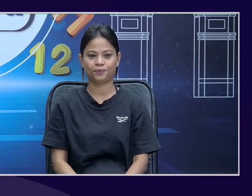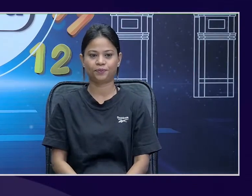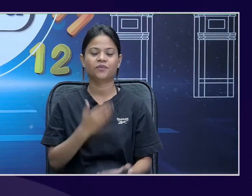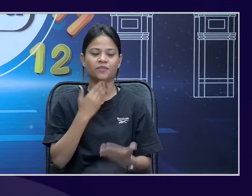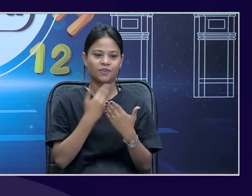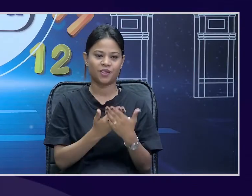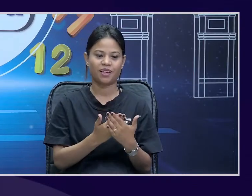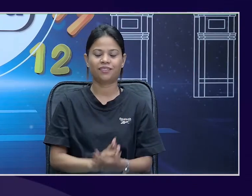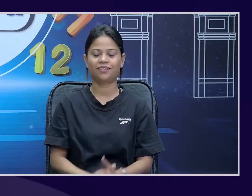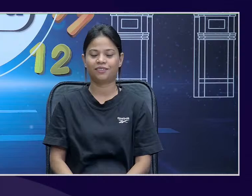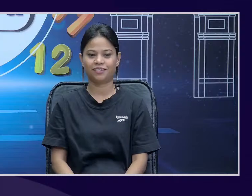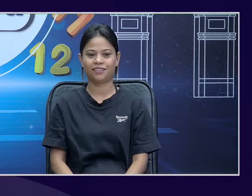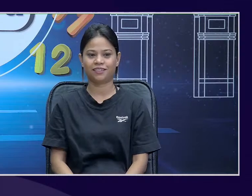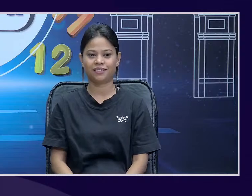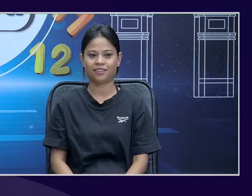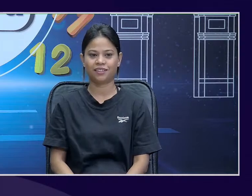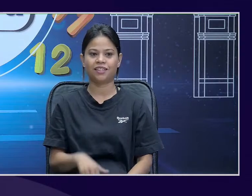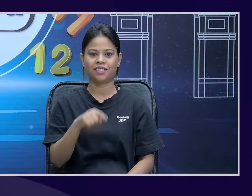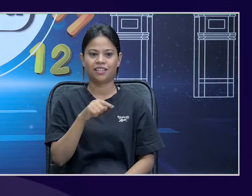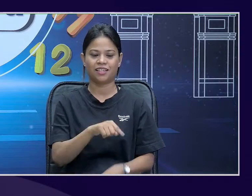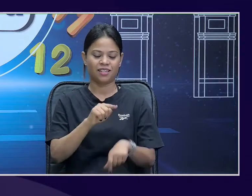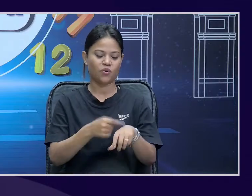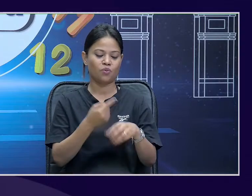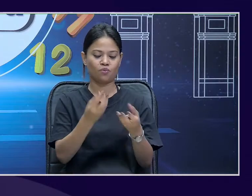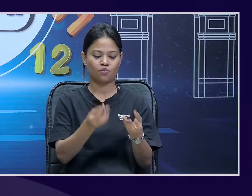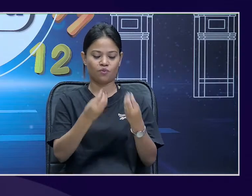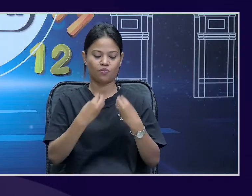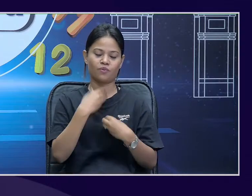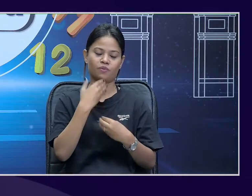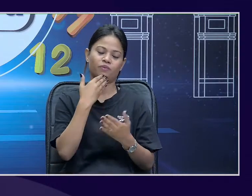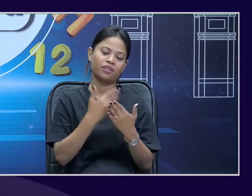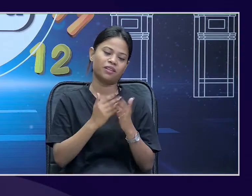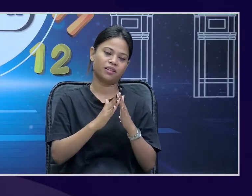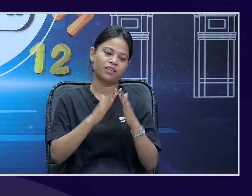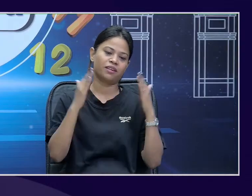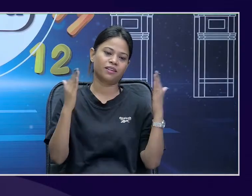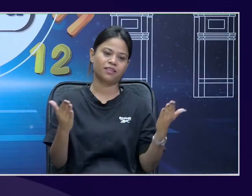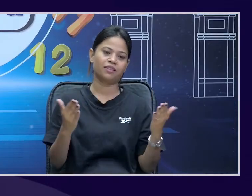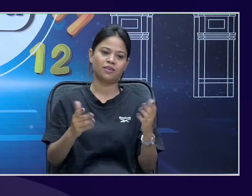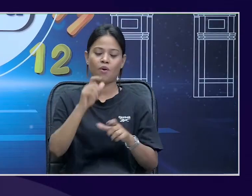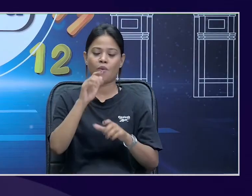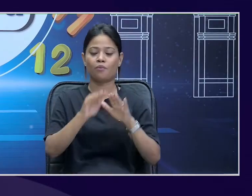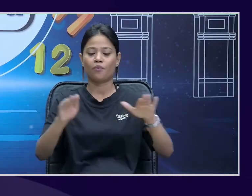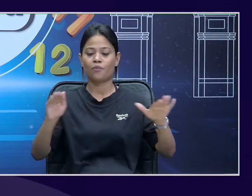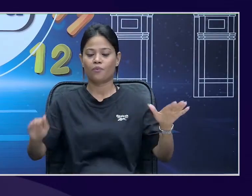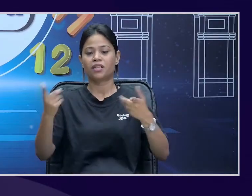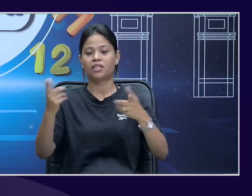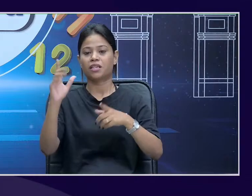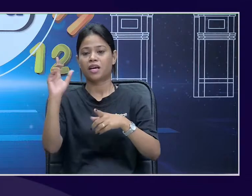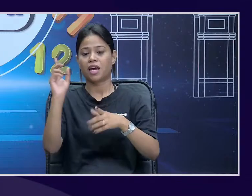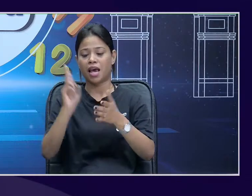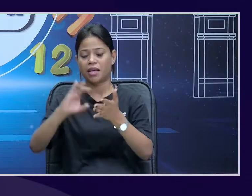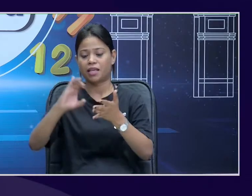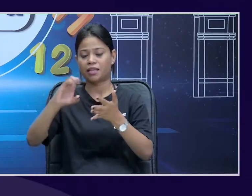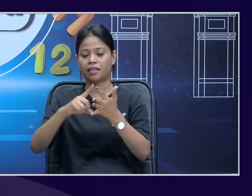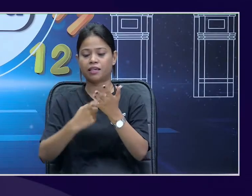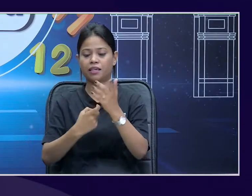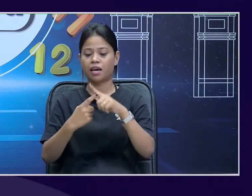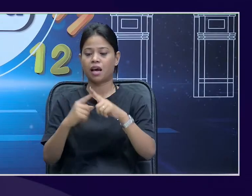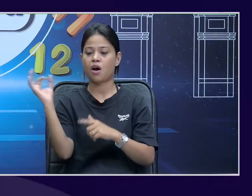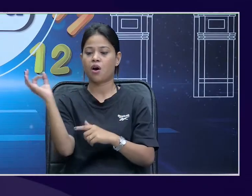thank you ma'am for giving me this opportunity, and thank you all the officials of NCERT,